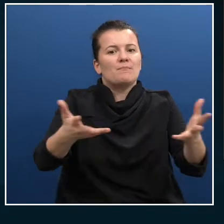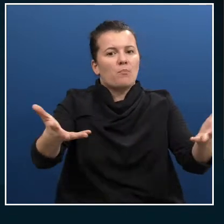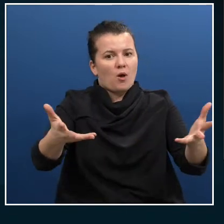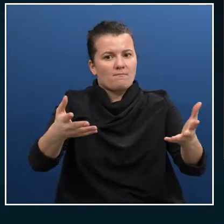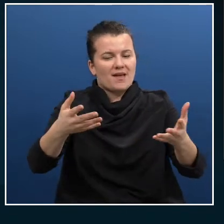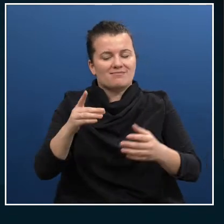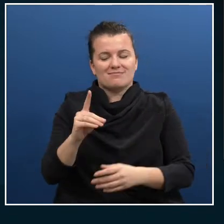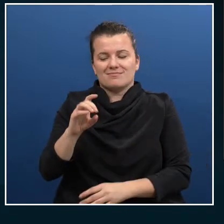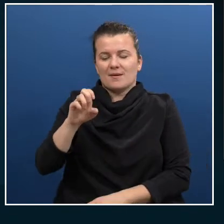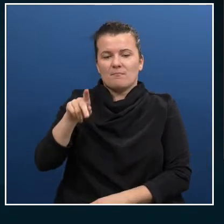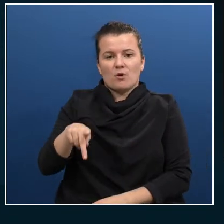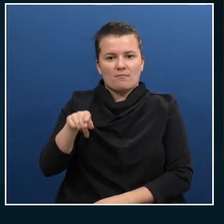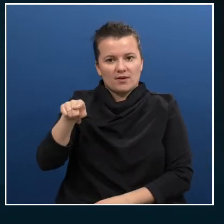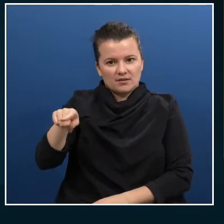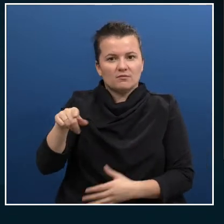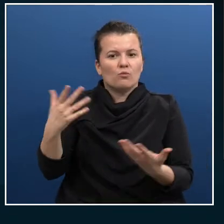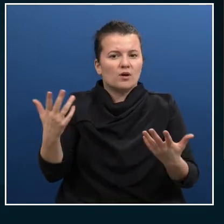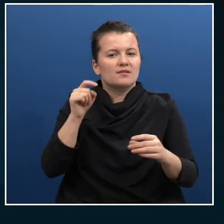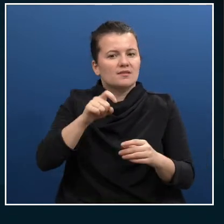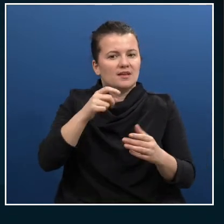resource group name, and then pointing to the